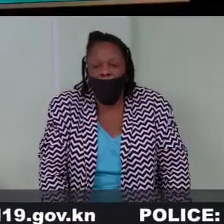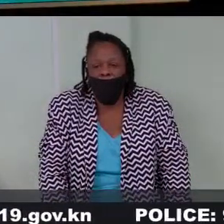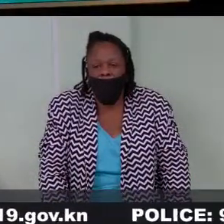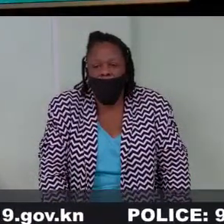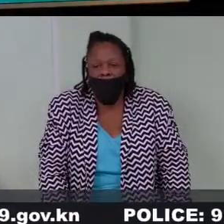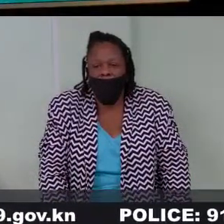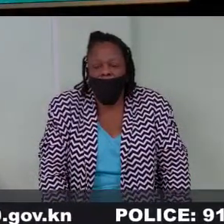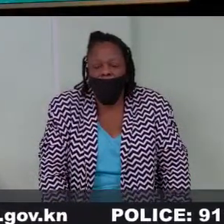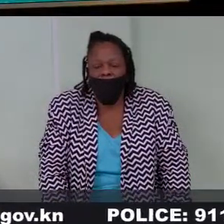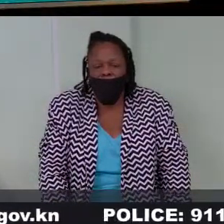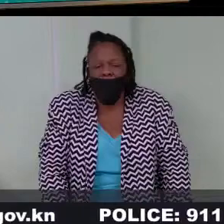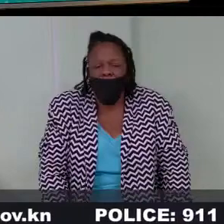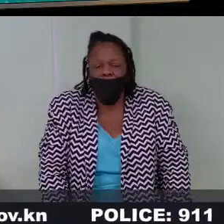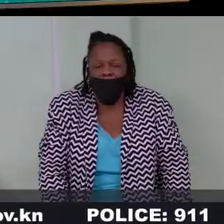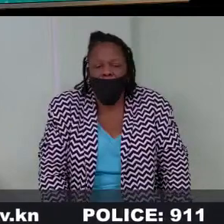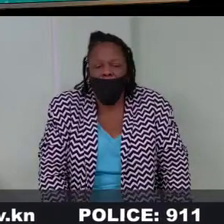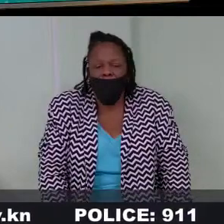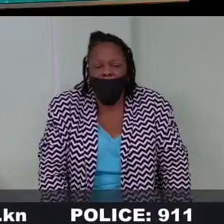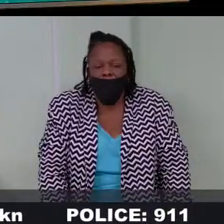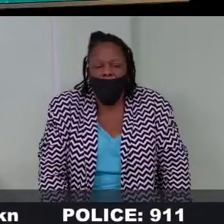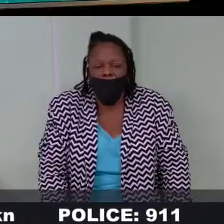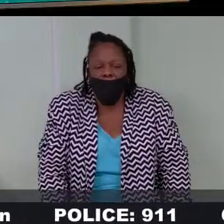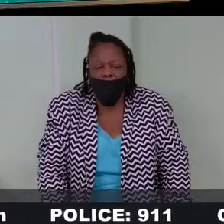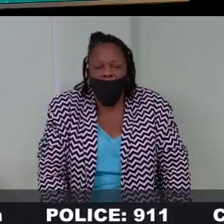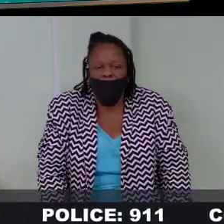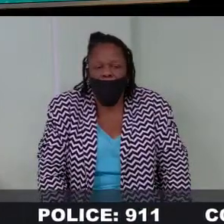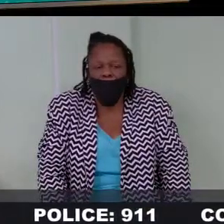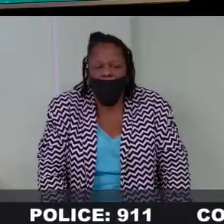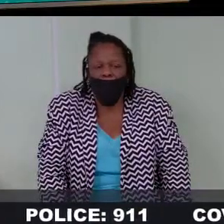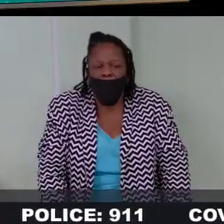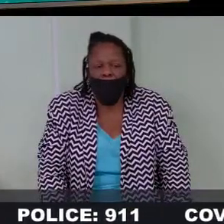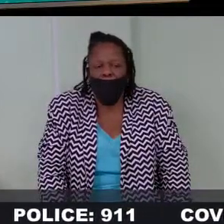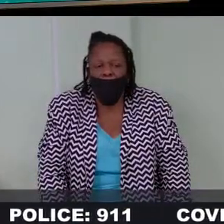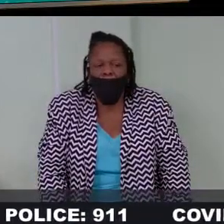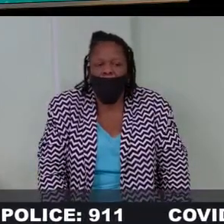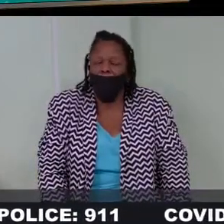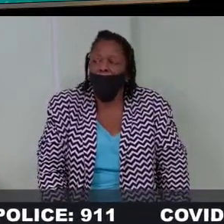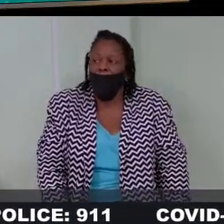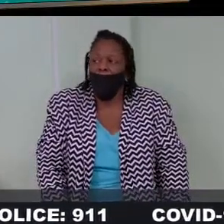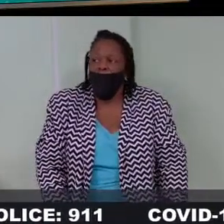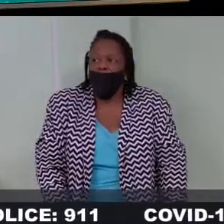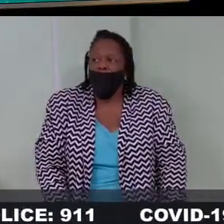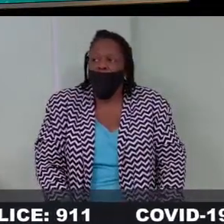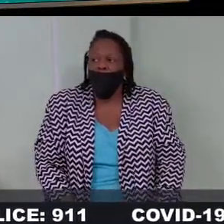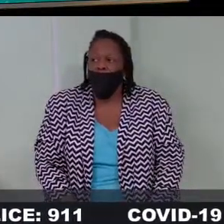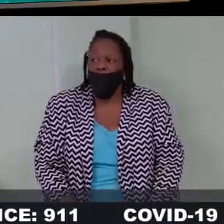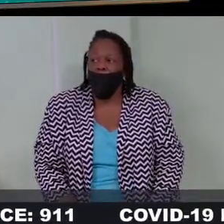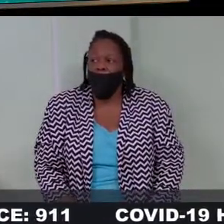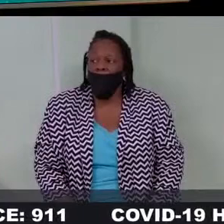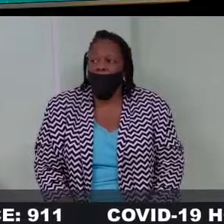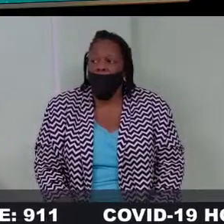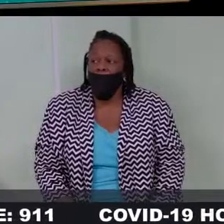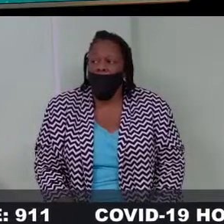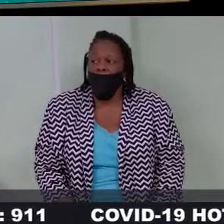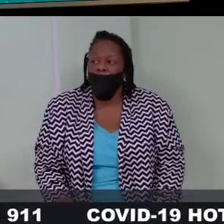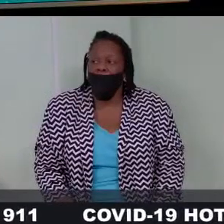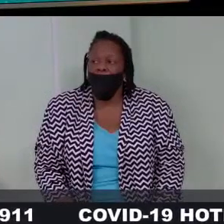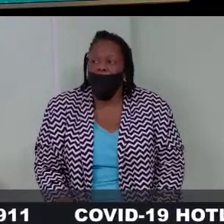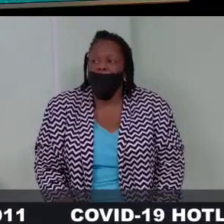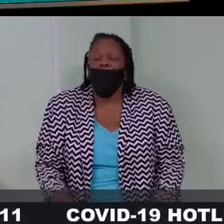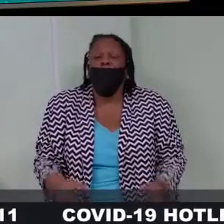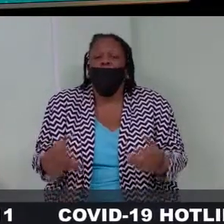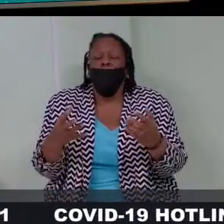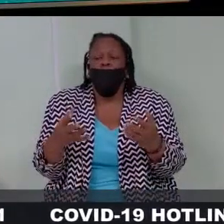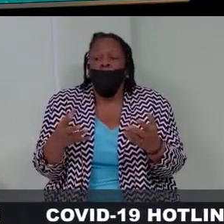Okay, this next question. With respect to the COVID vaccines, which require 2 doses, how effective